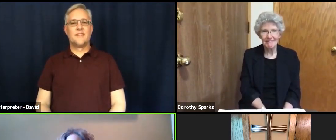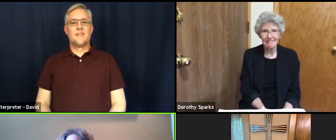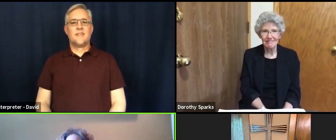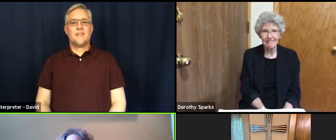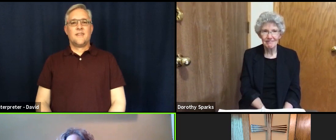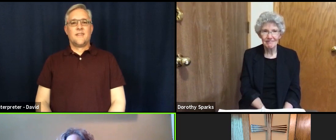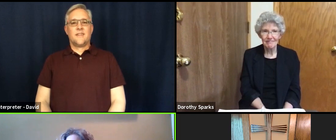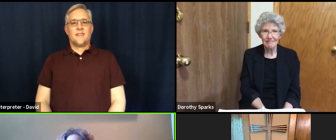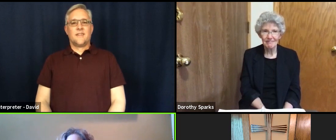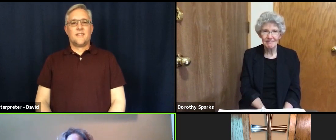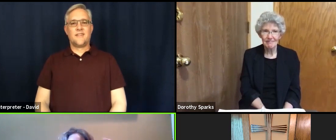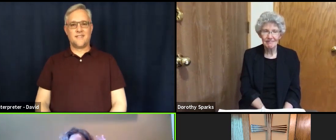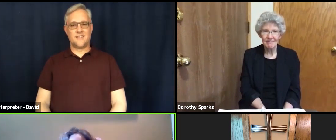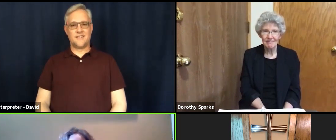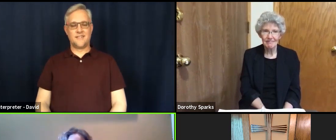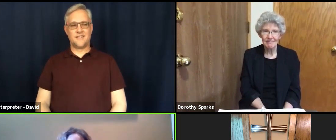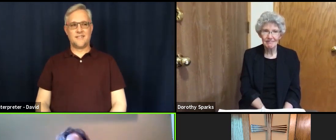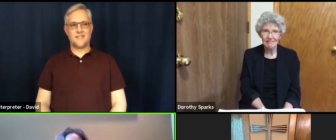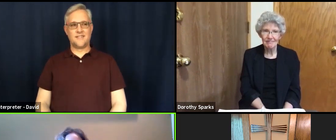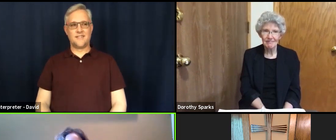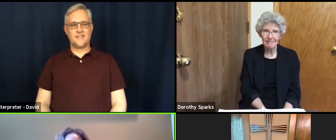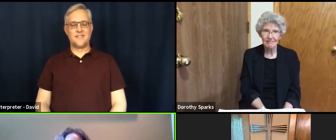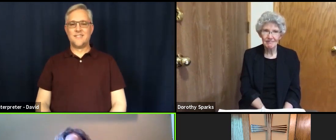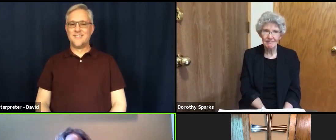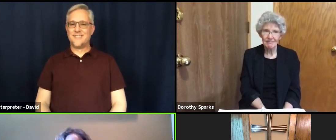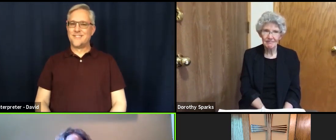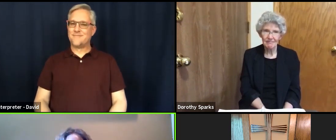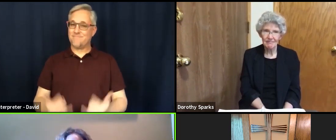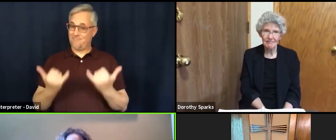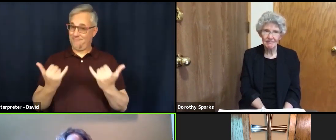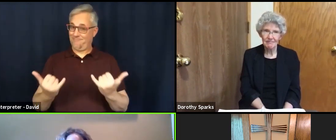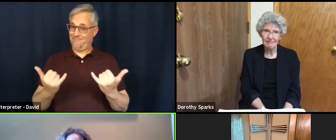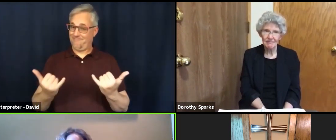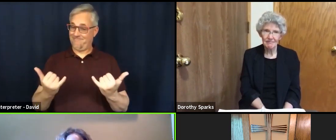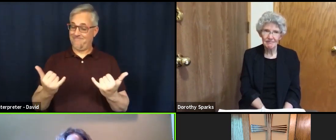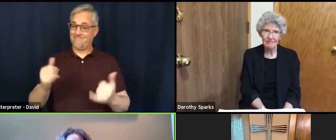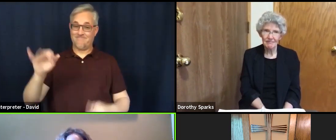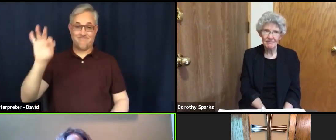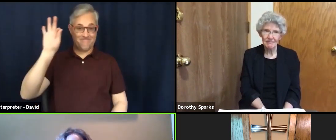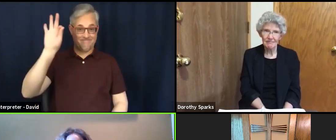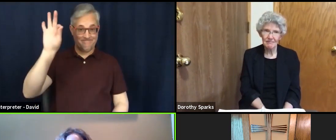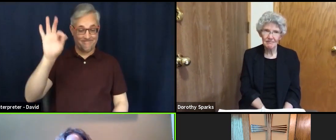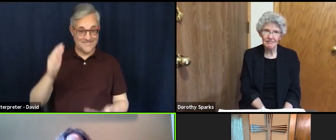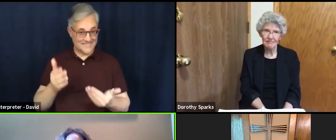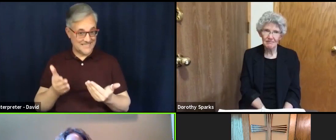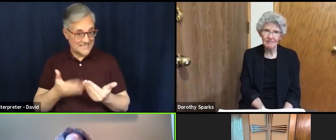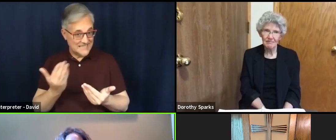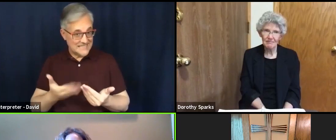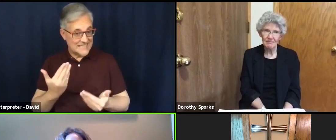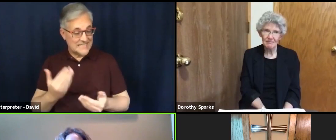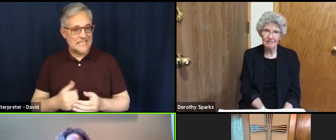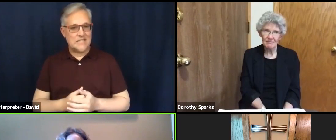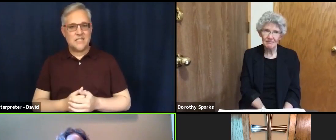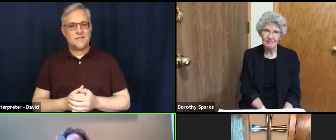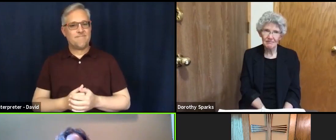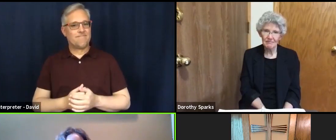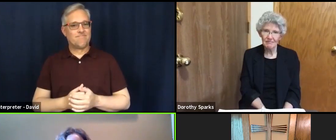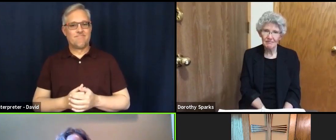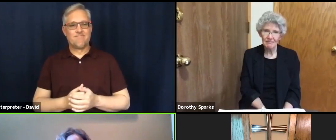Well, this is not an easy sermon to share, nor was it an easy week